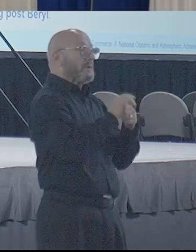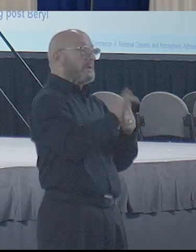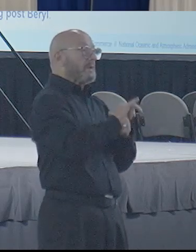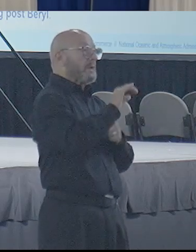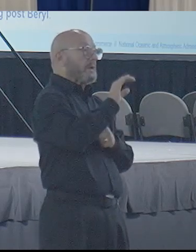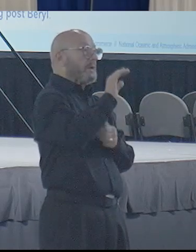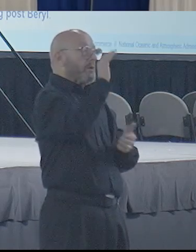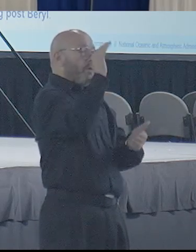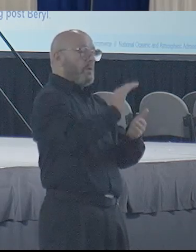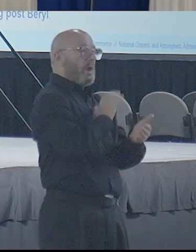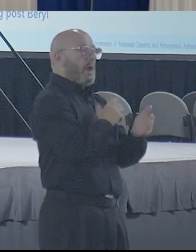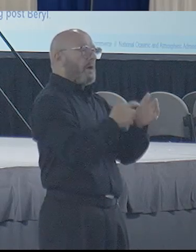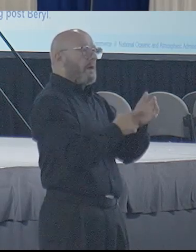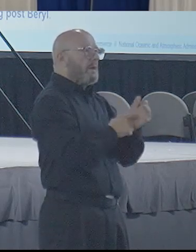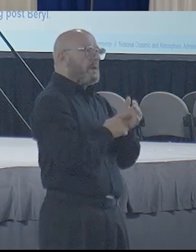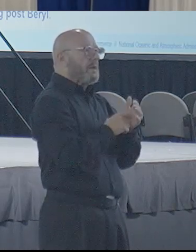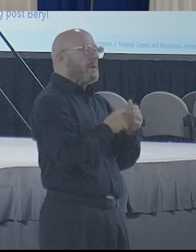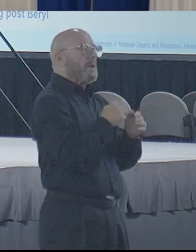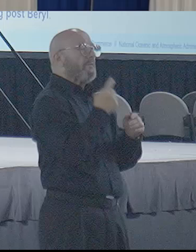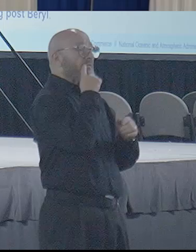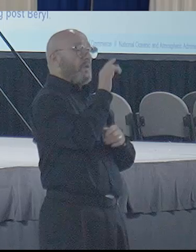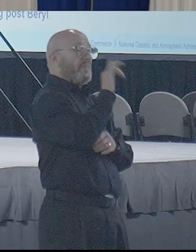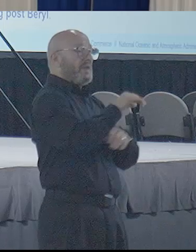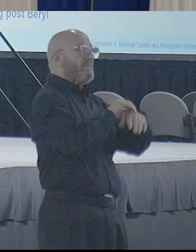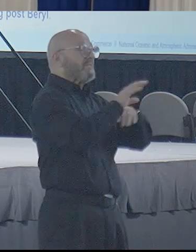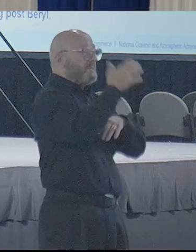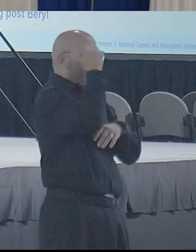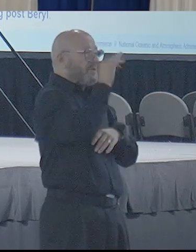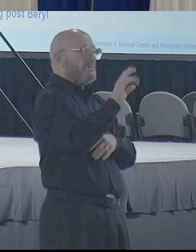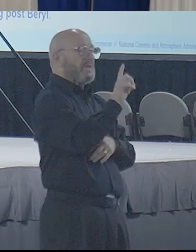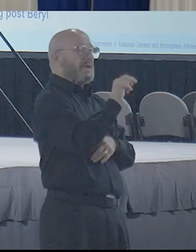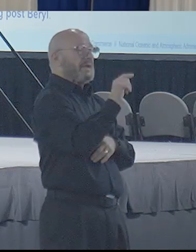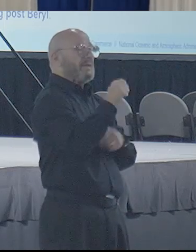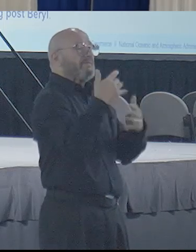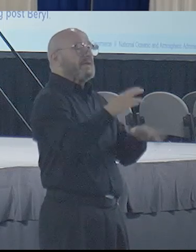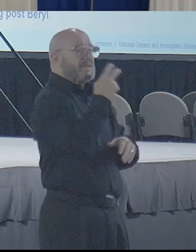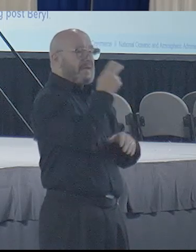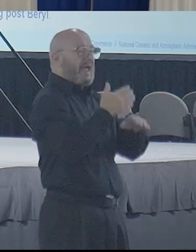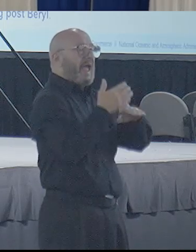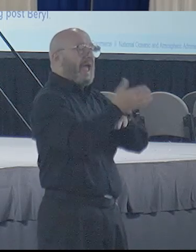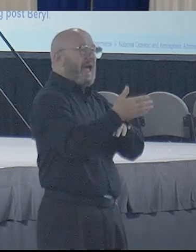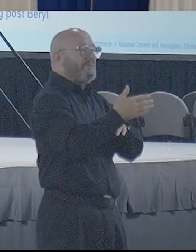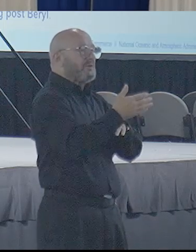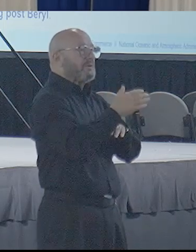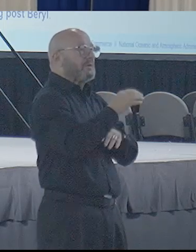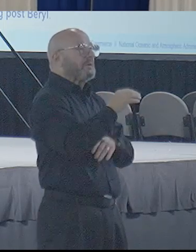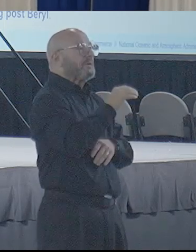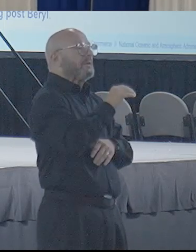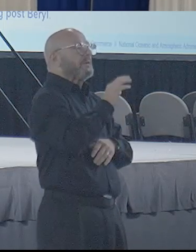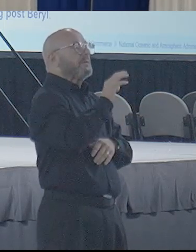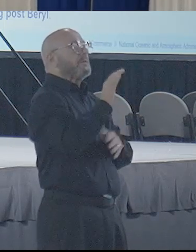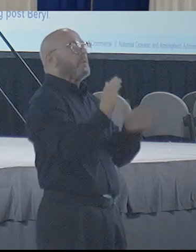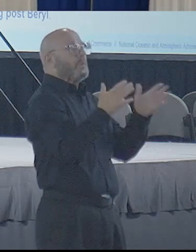lowering our criteria for those advisory was because of the data we had seen after the derecho. So this really